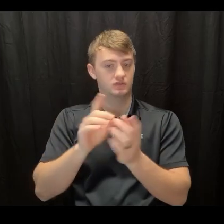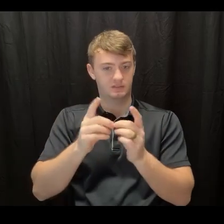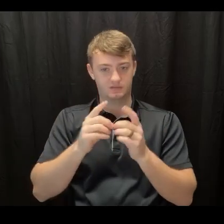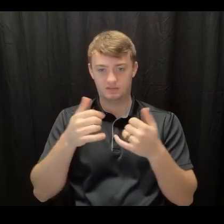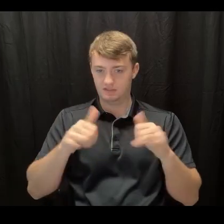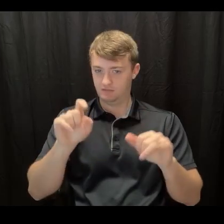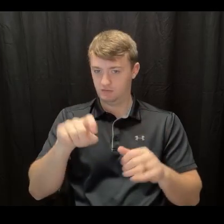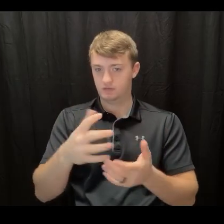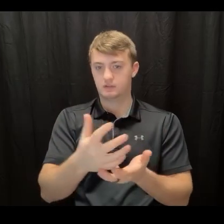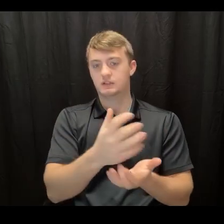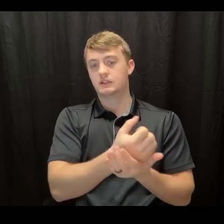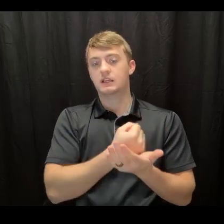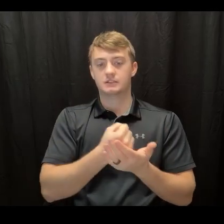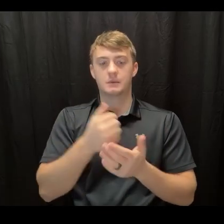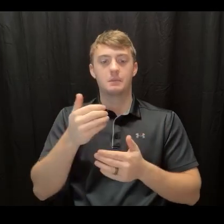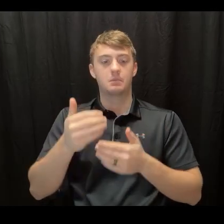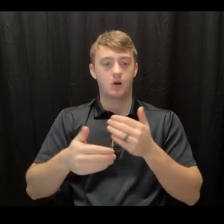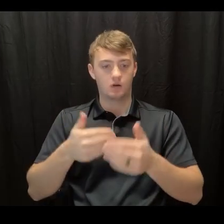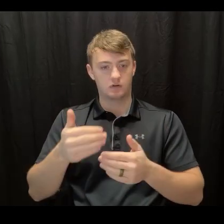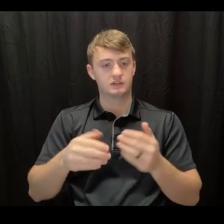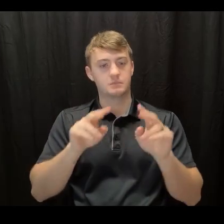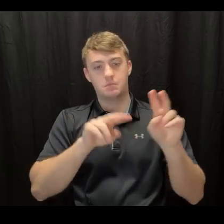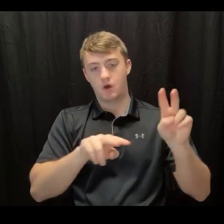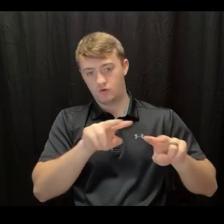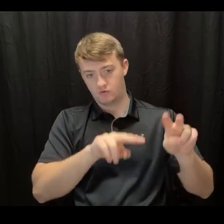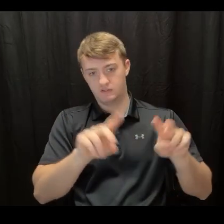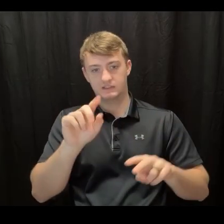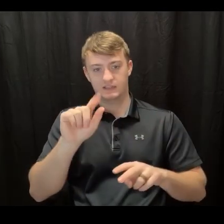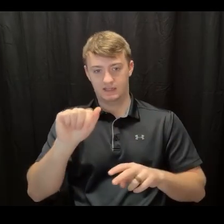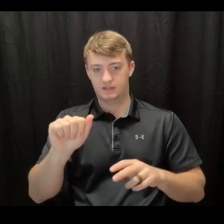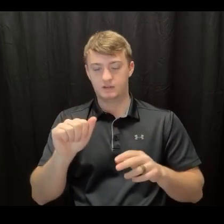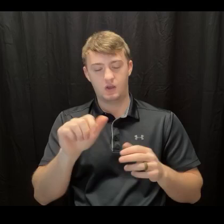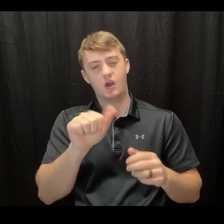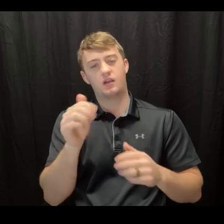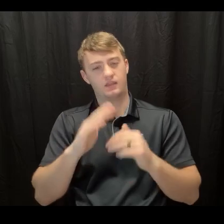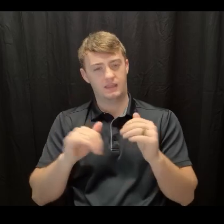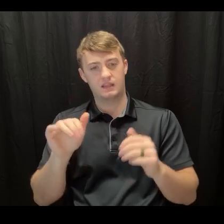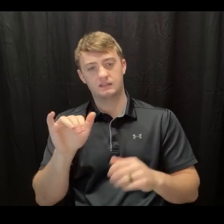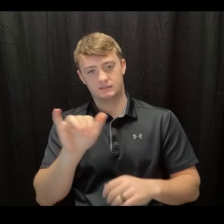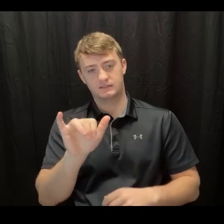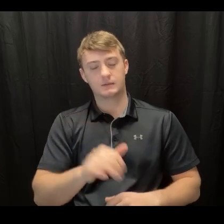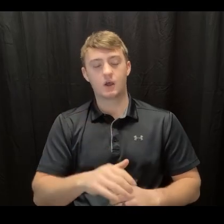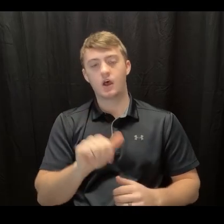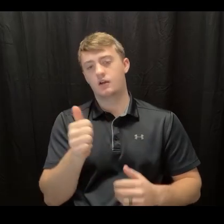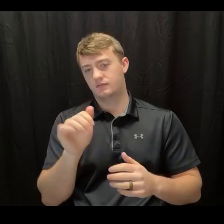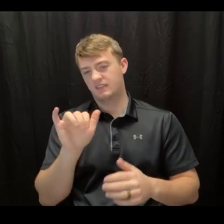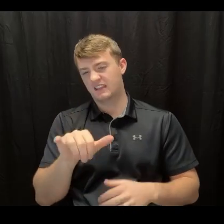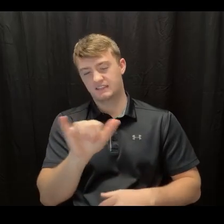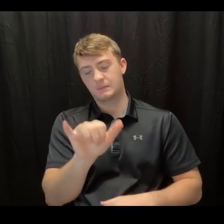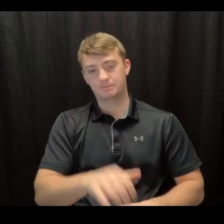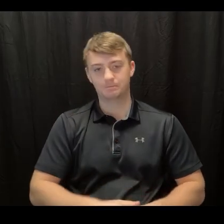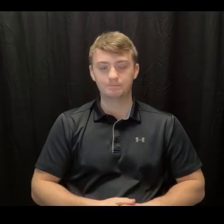still collect progress monitoring data on this event and others that are similar.